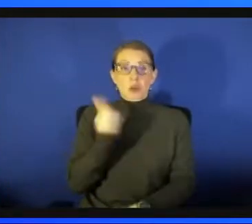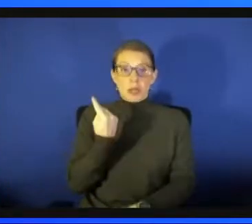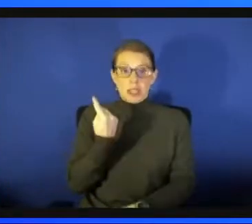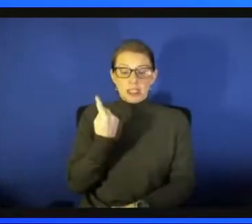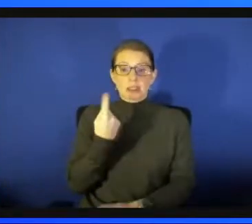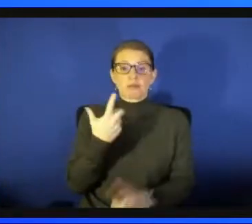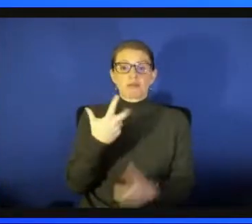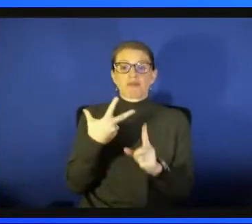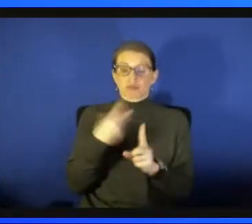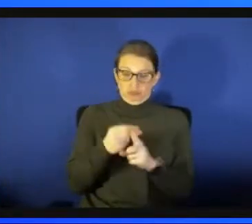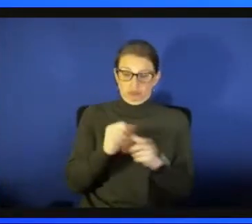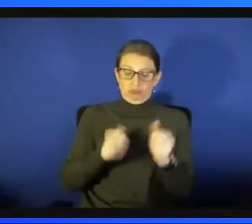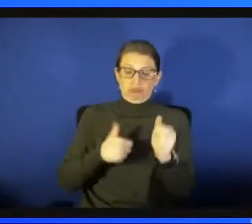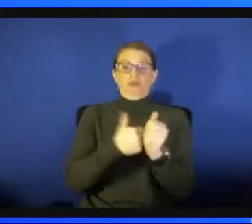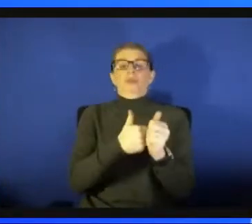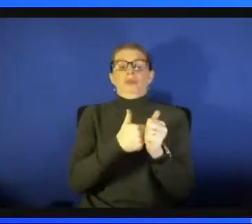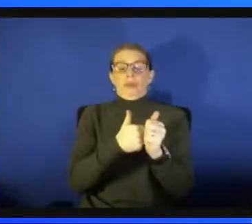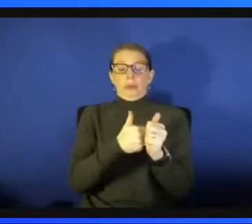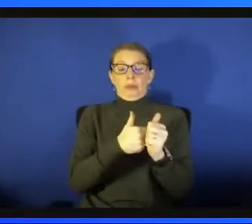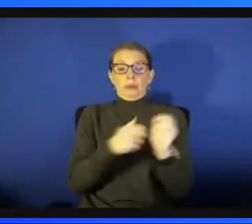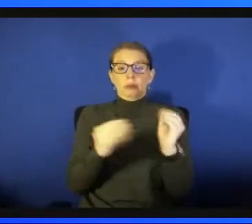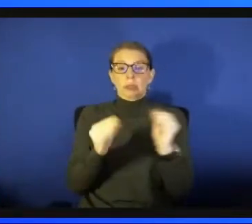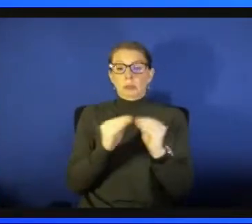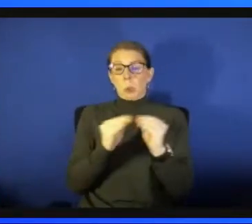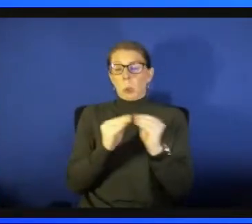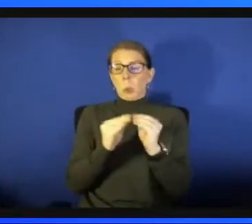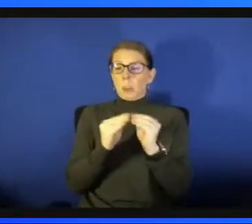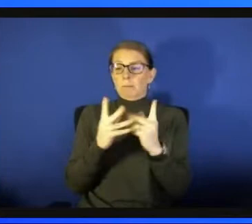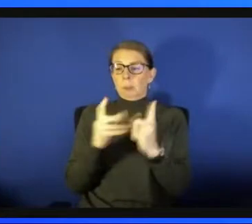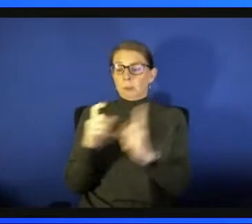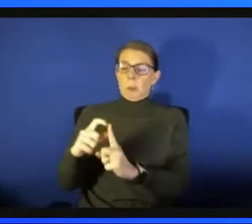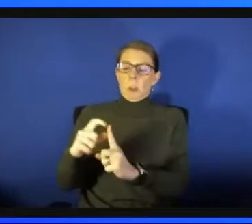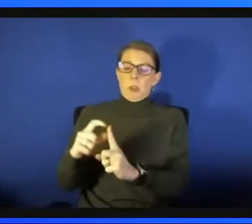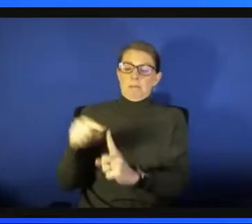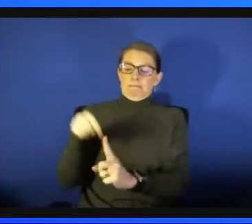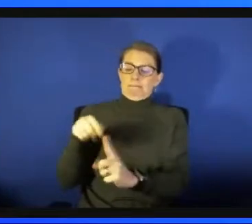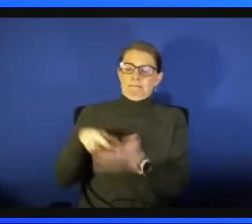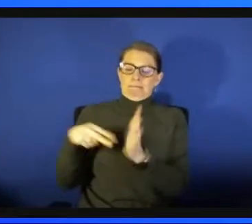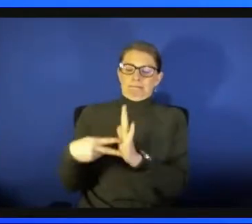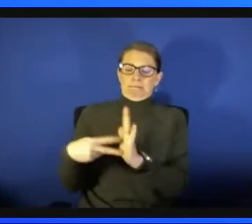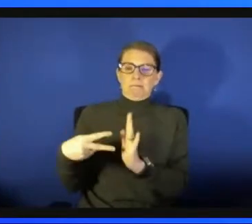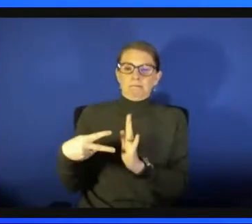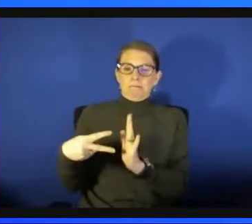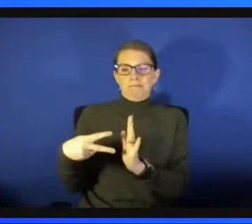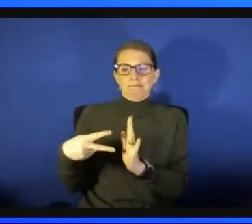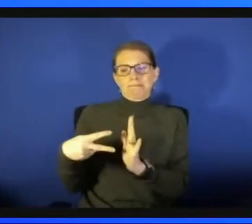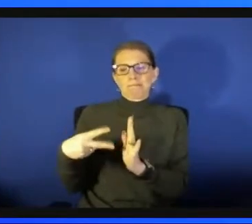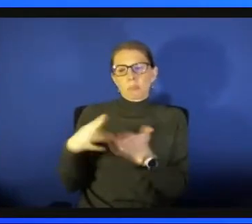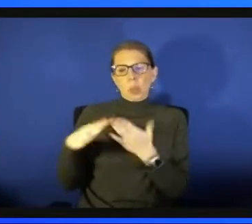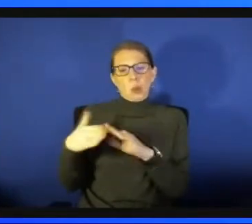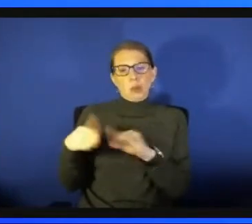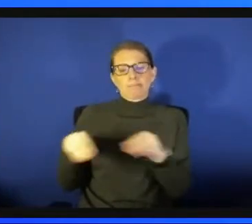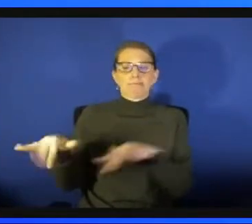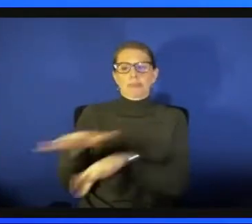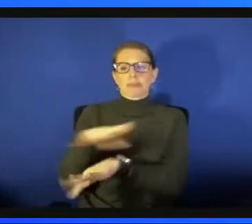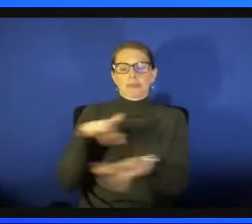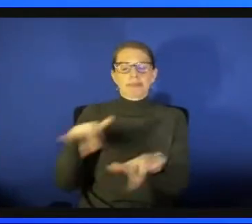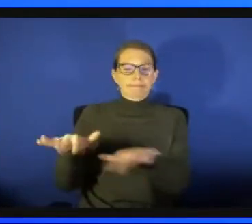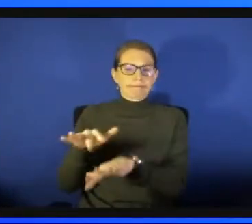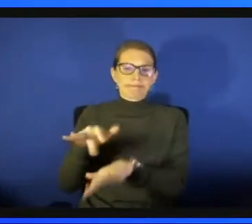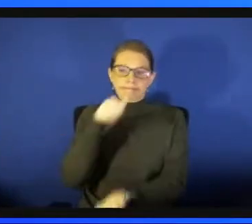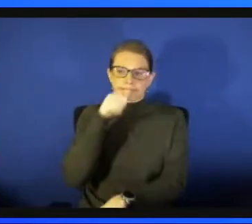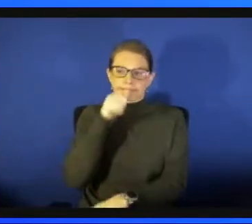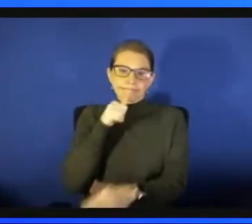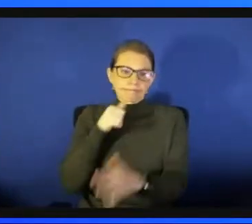with vaccination. It's just more of a word saying that this is in our community. We are living with this now. How do we go about living